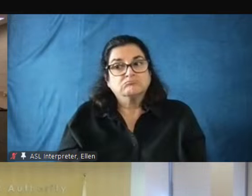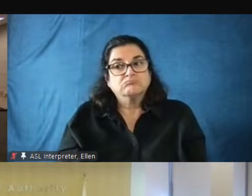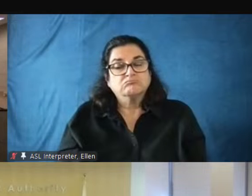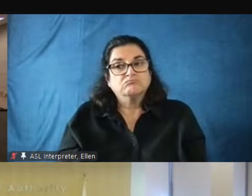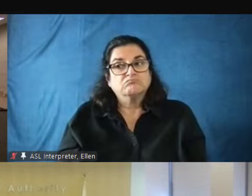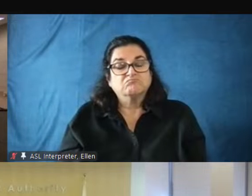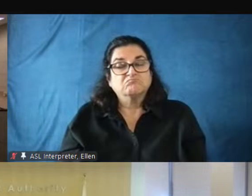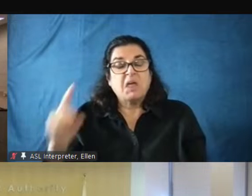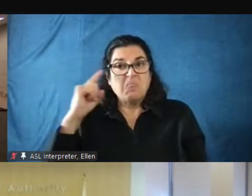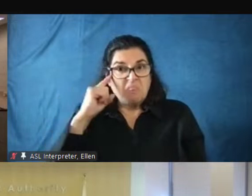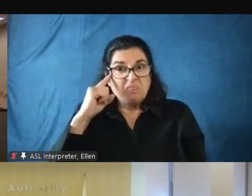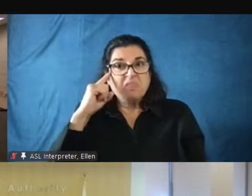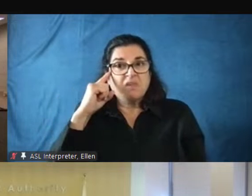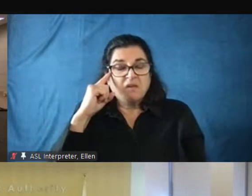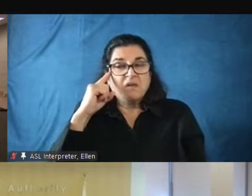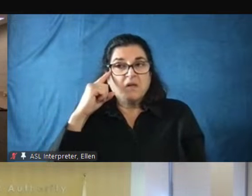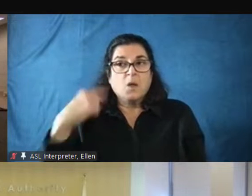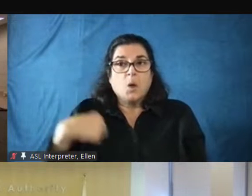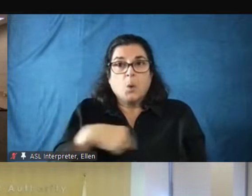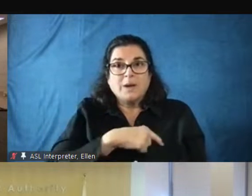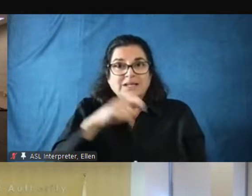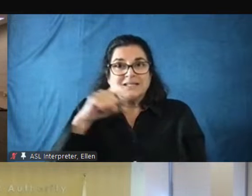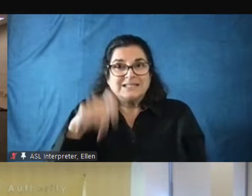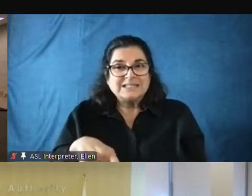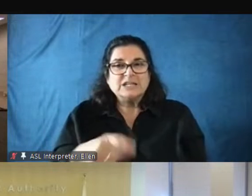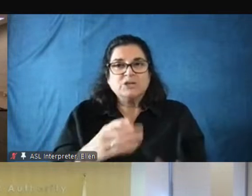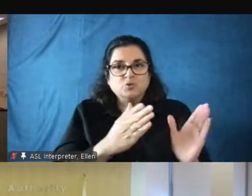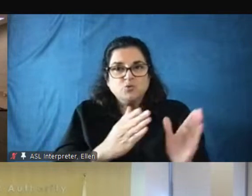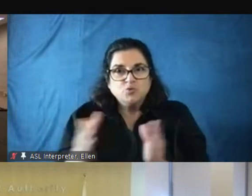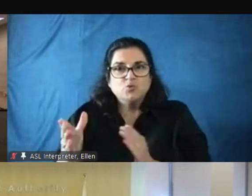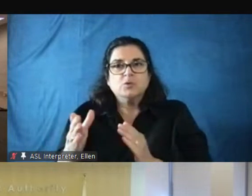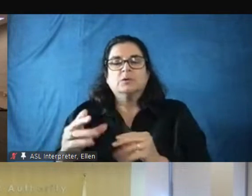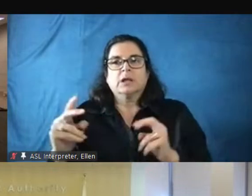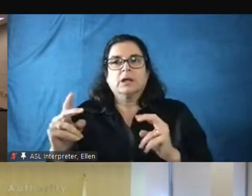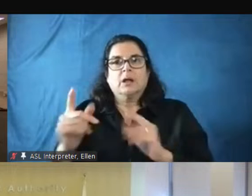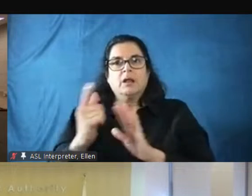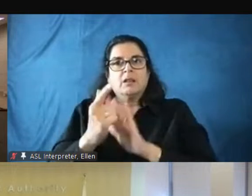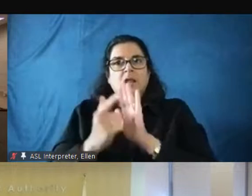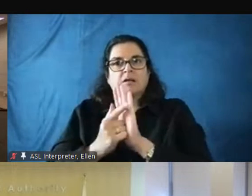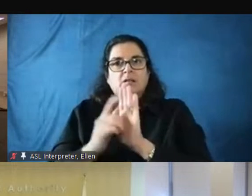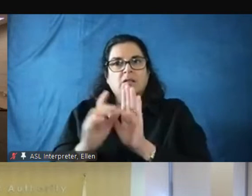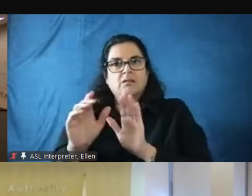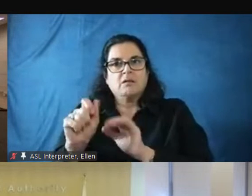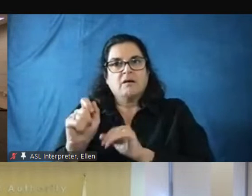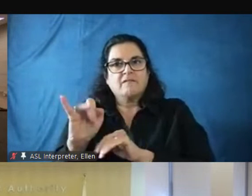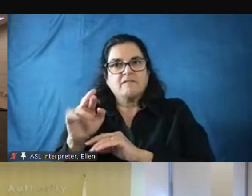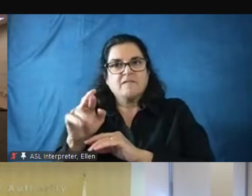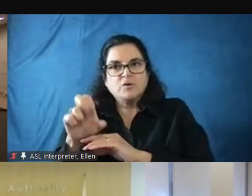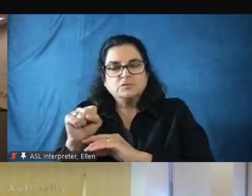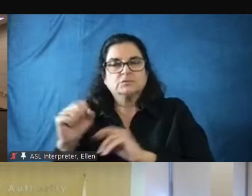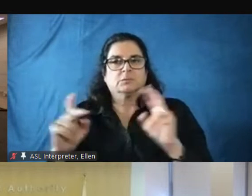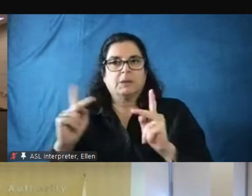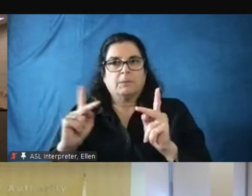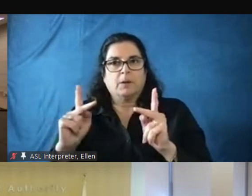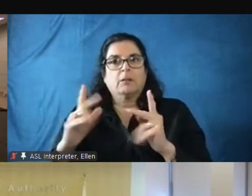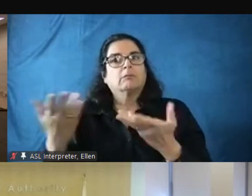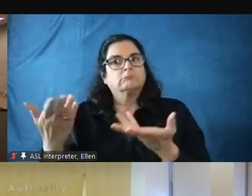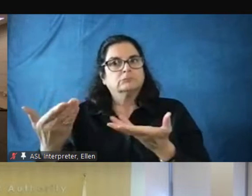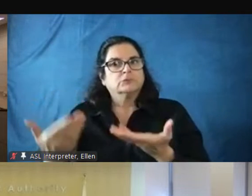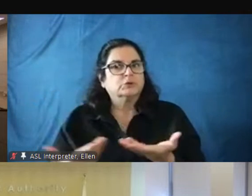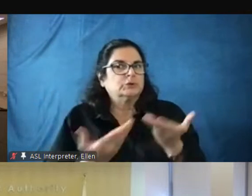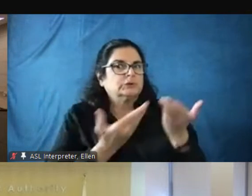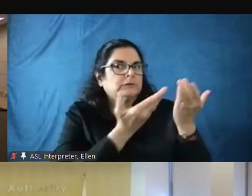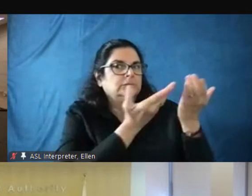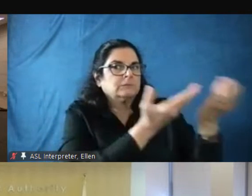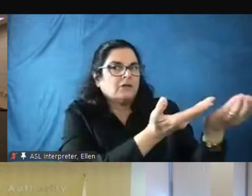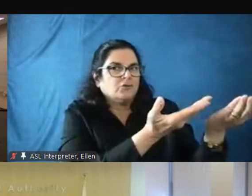to get our government affairs people on that, sponsor, get a piece of legislation in the pipeline so we can move